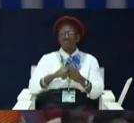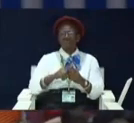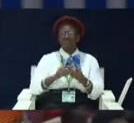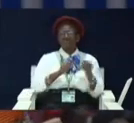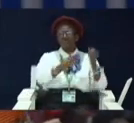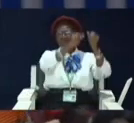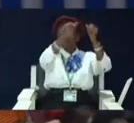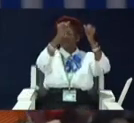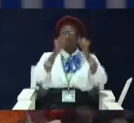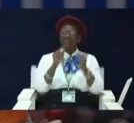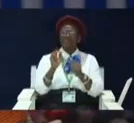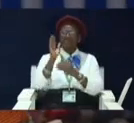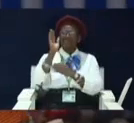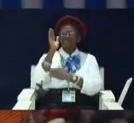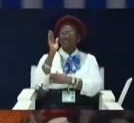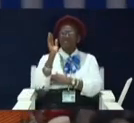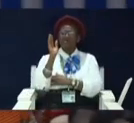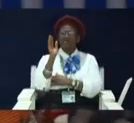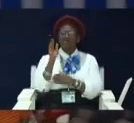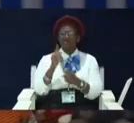And then